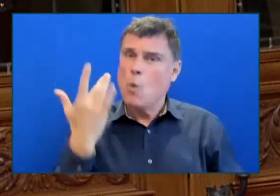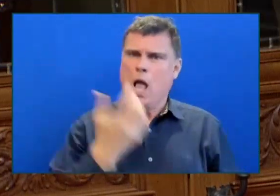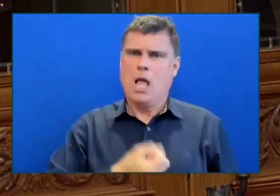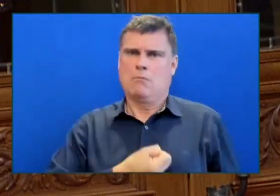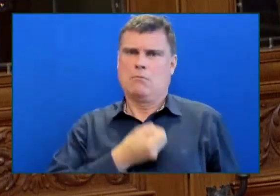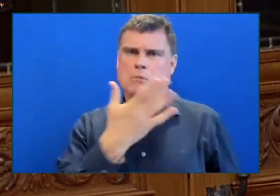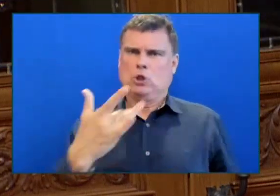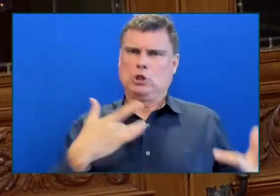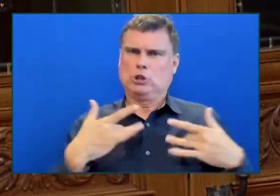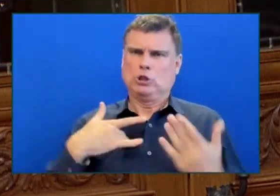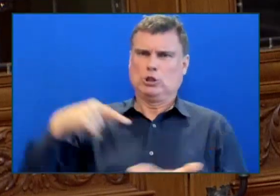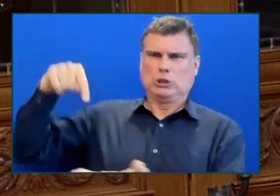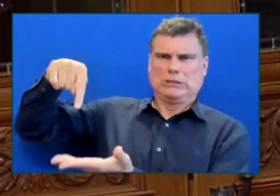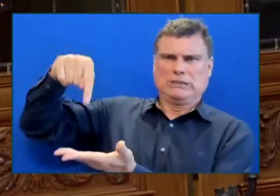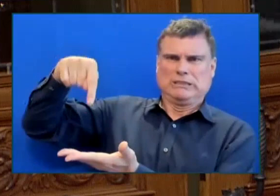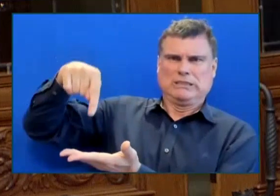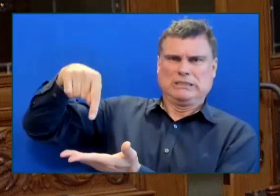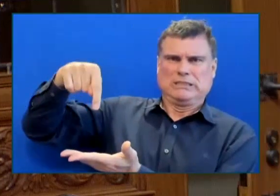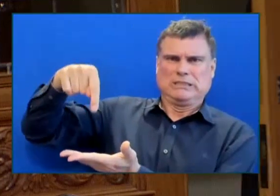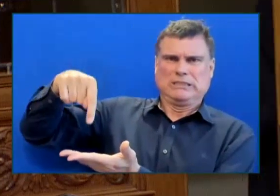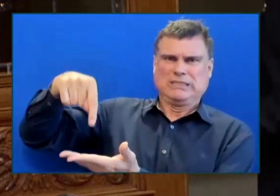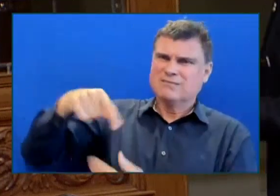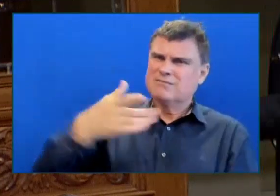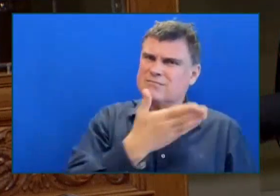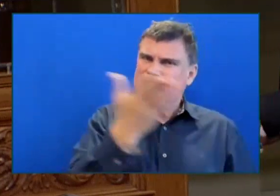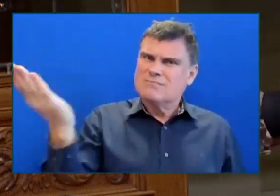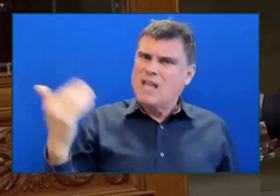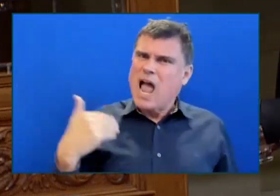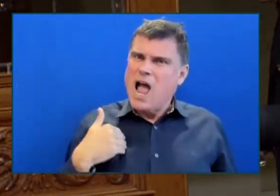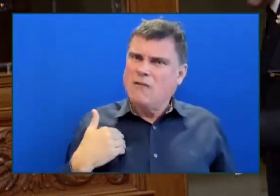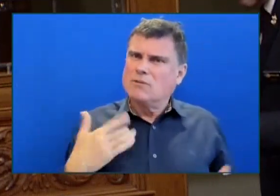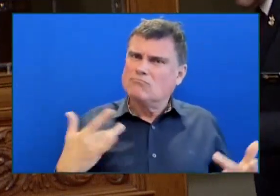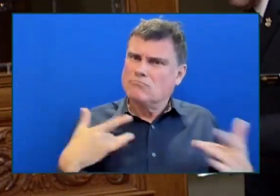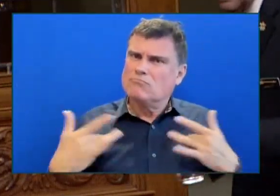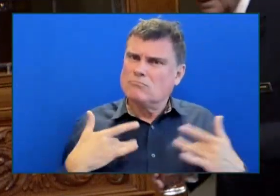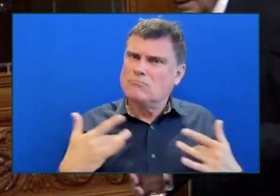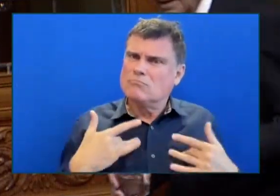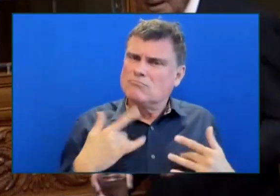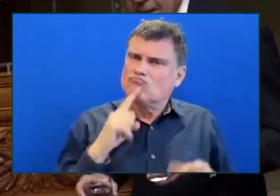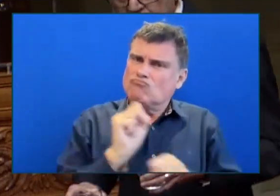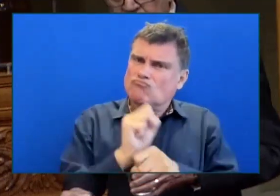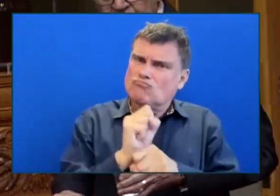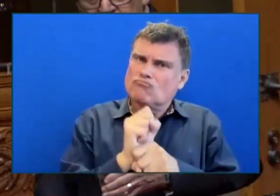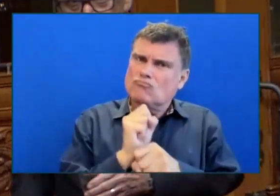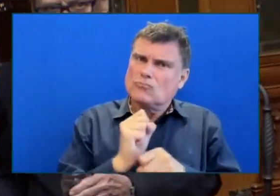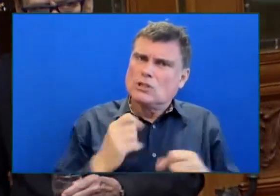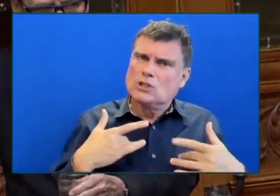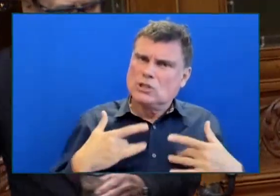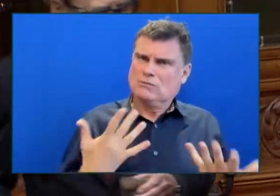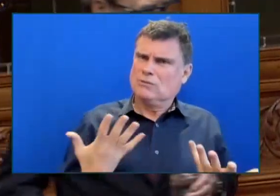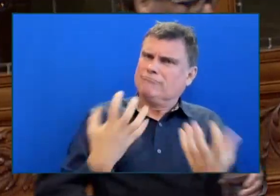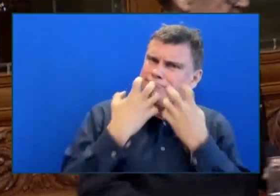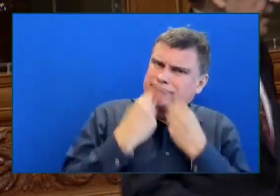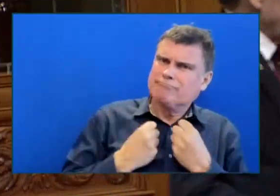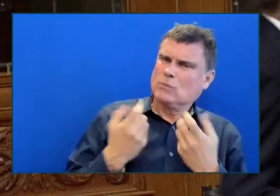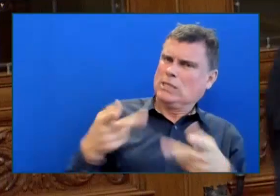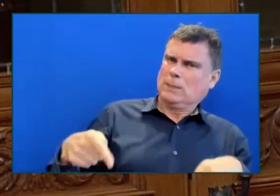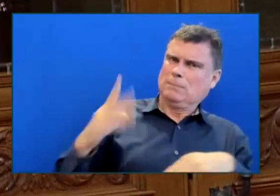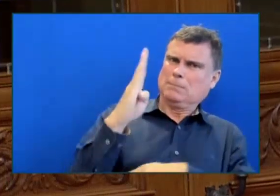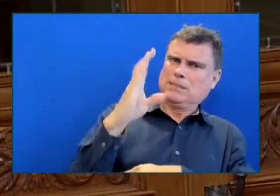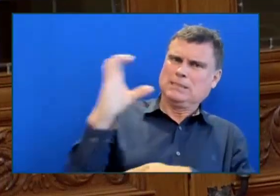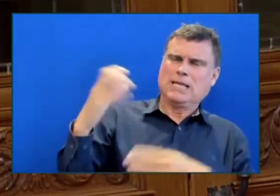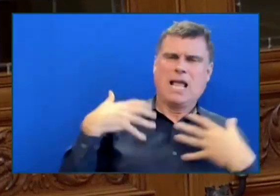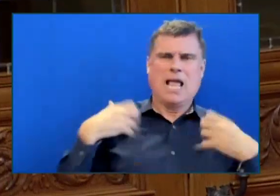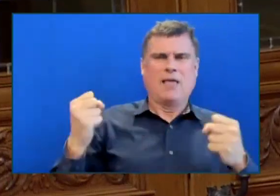concern about our healthcare system in the province of British Columbia. They have a legitimate concern for their patients. Mr. Speaker,